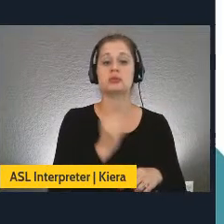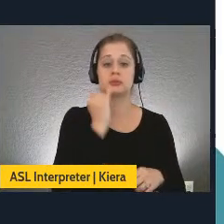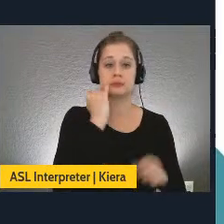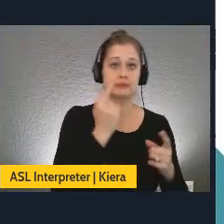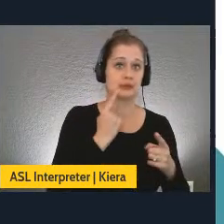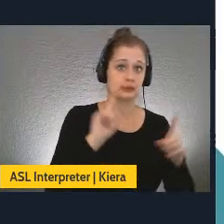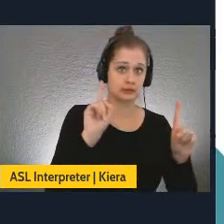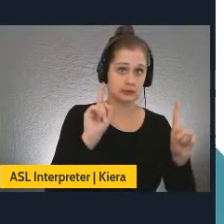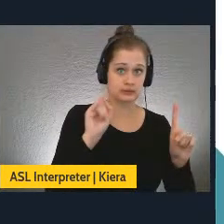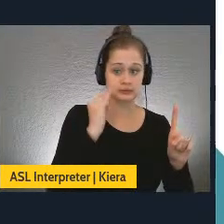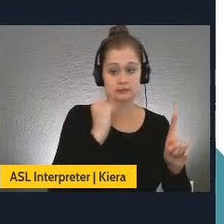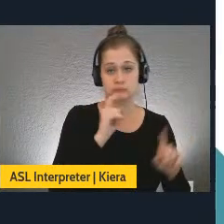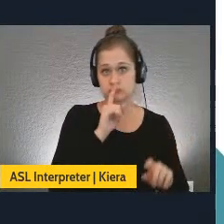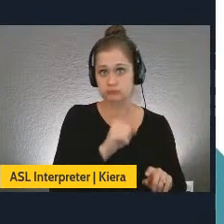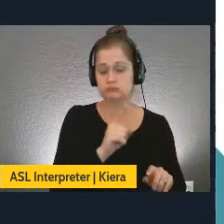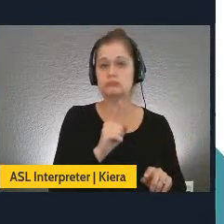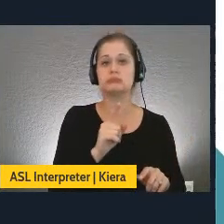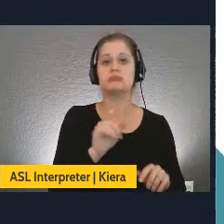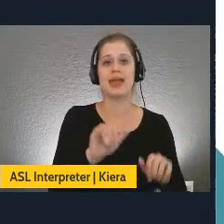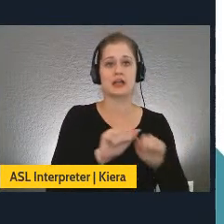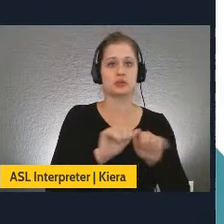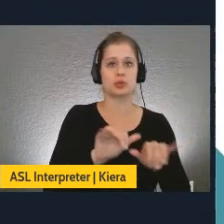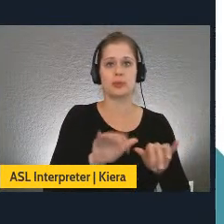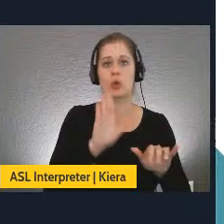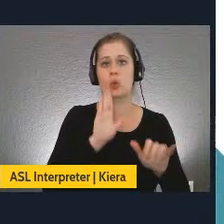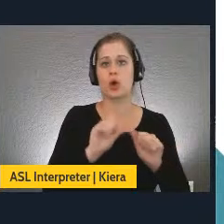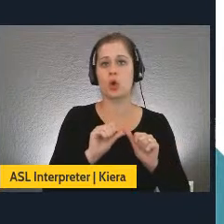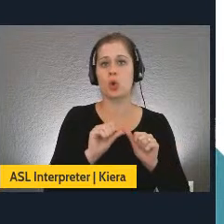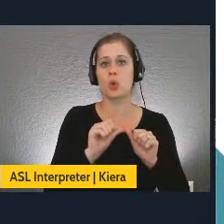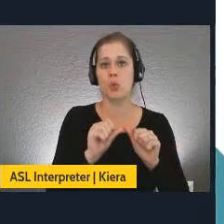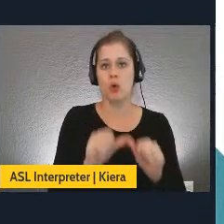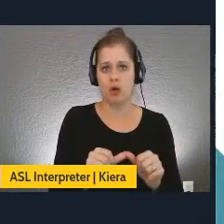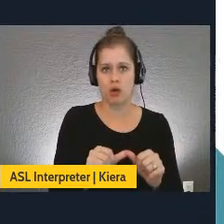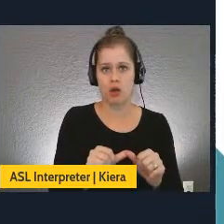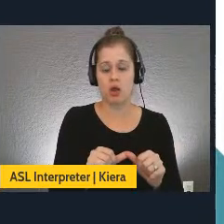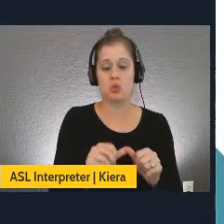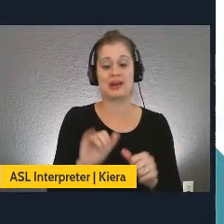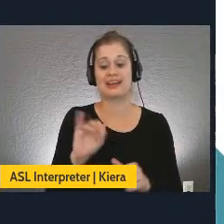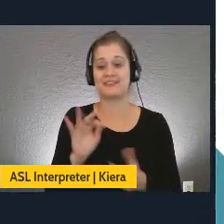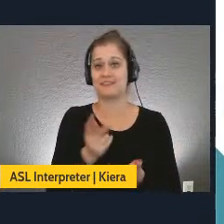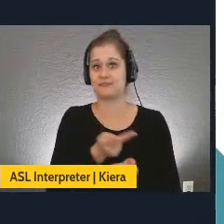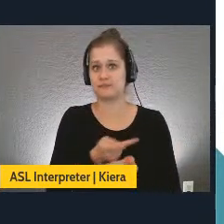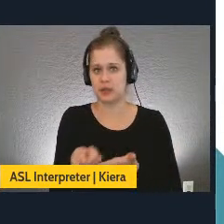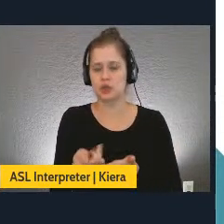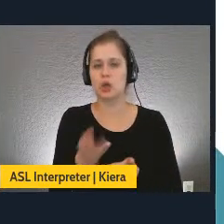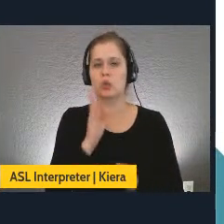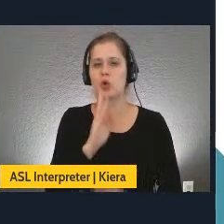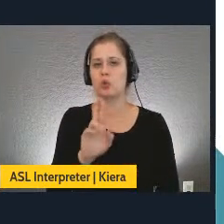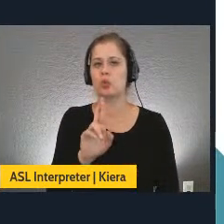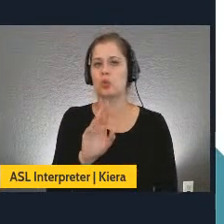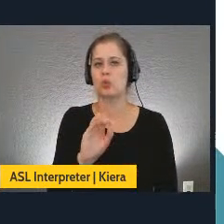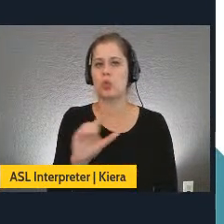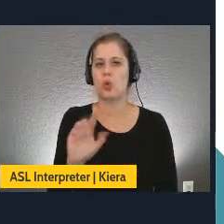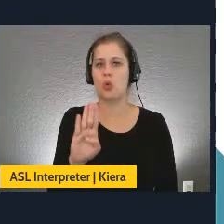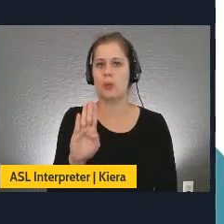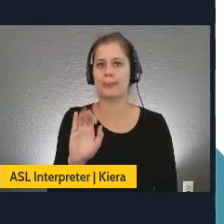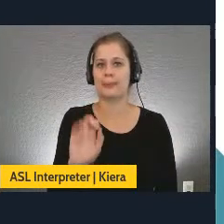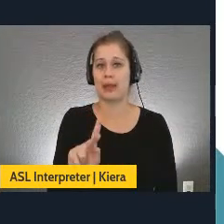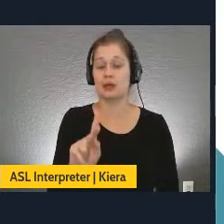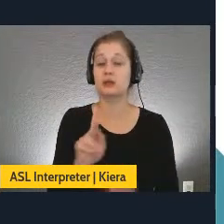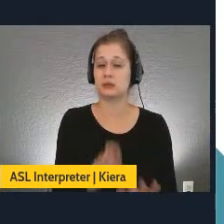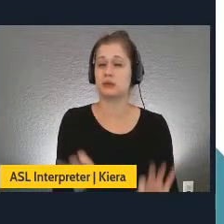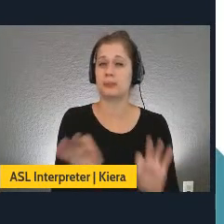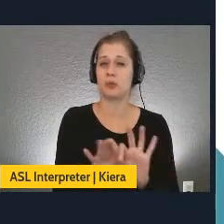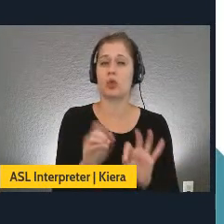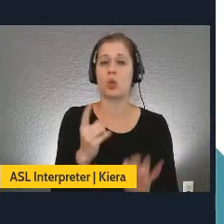on and continue, or a failure. In that case, there will be a rollback, which is important because that's one of the